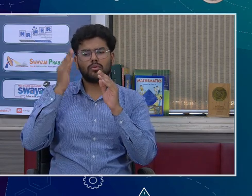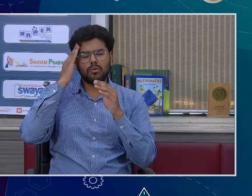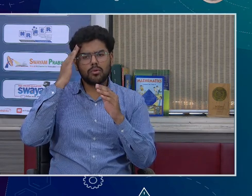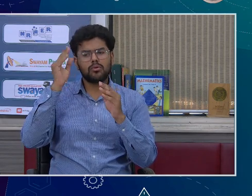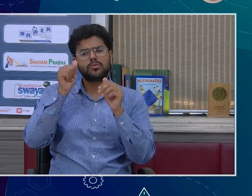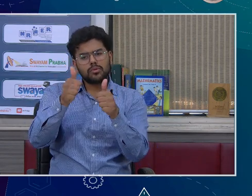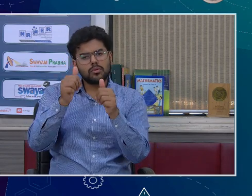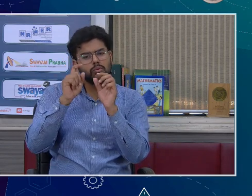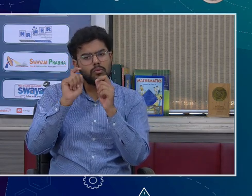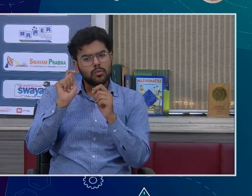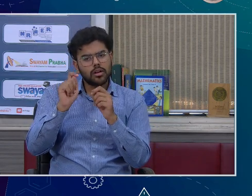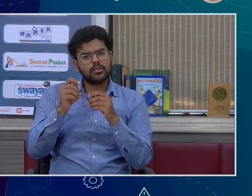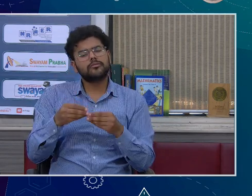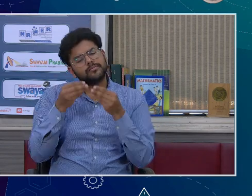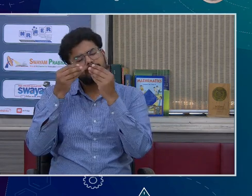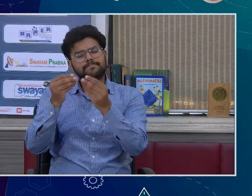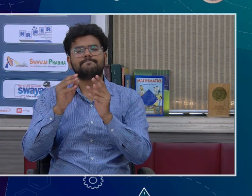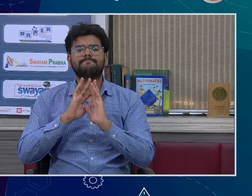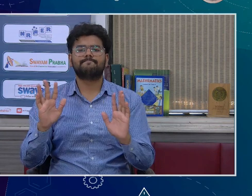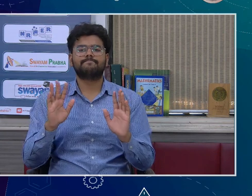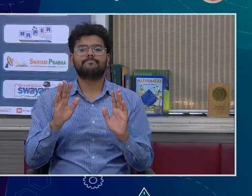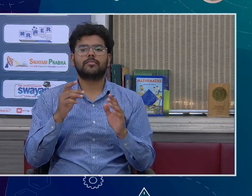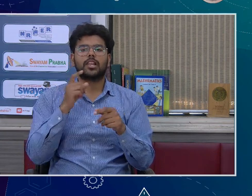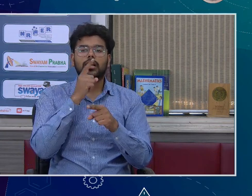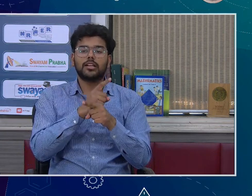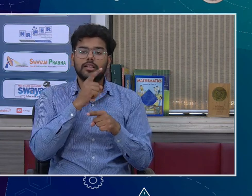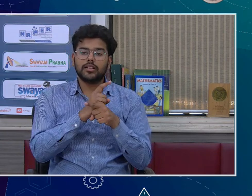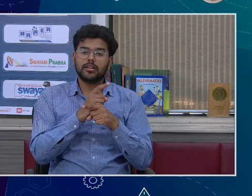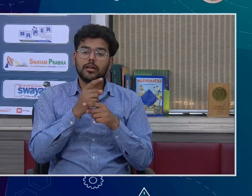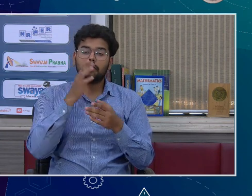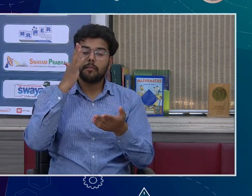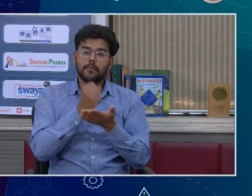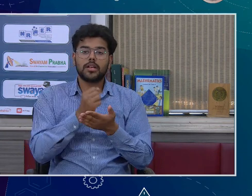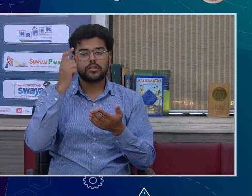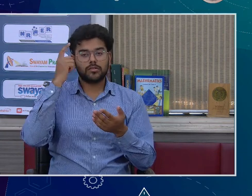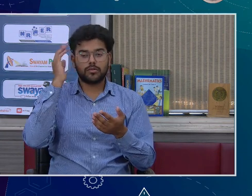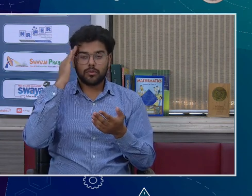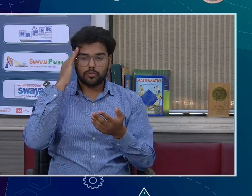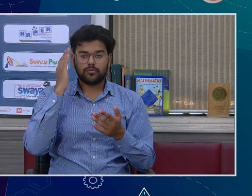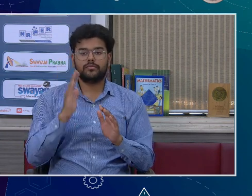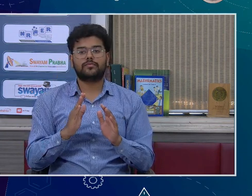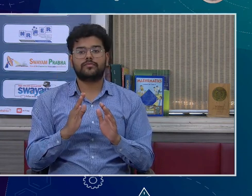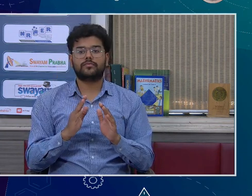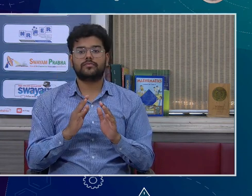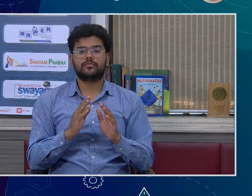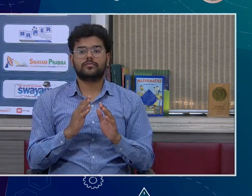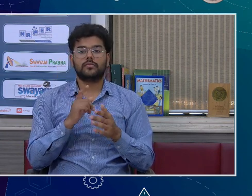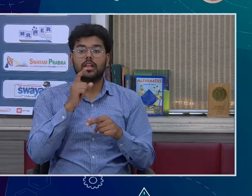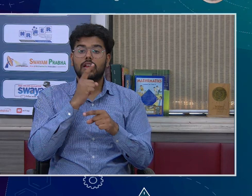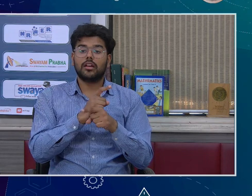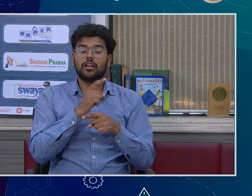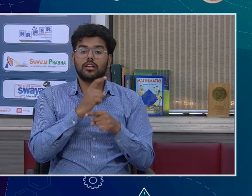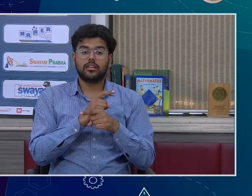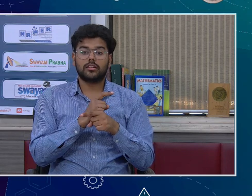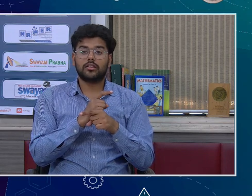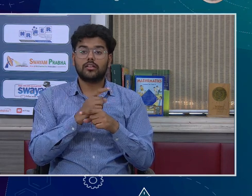children have to also be sensitized about these kind of you know issues. They need to know that other children